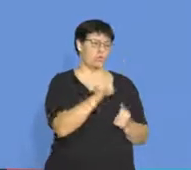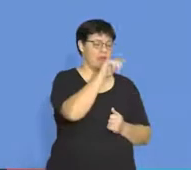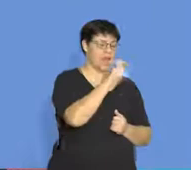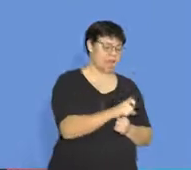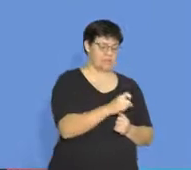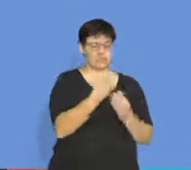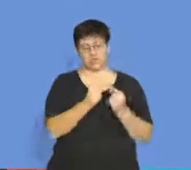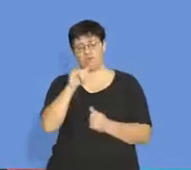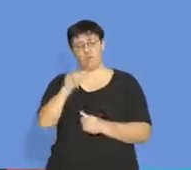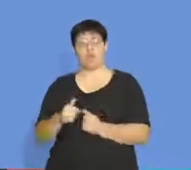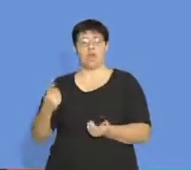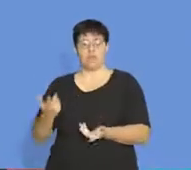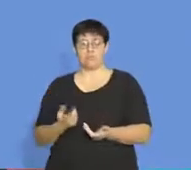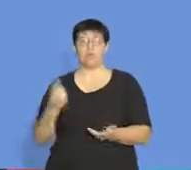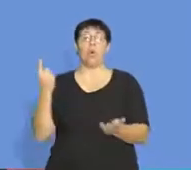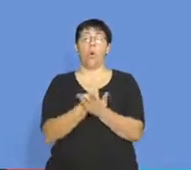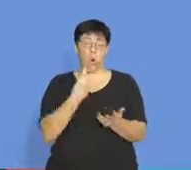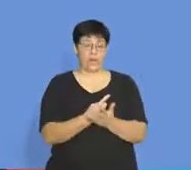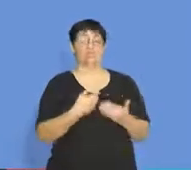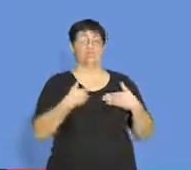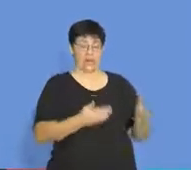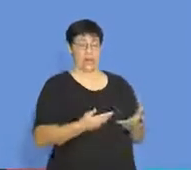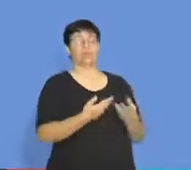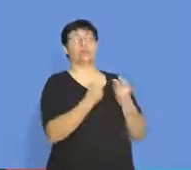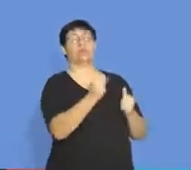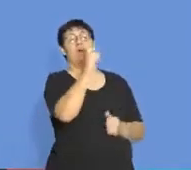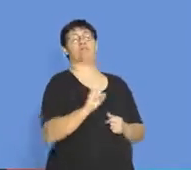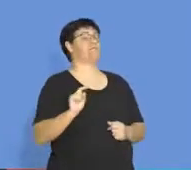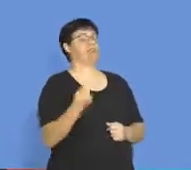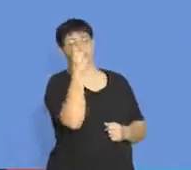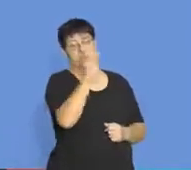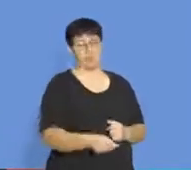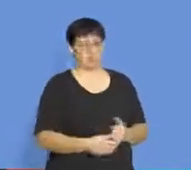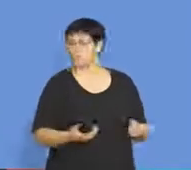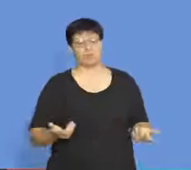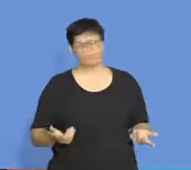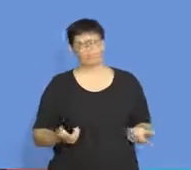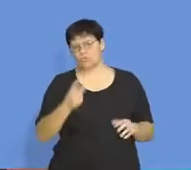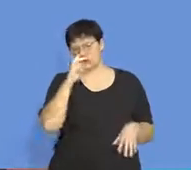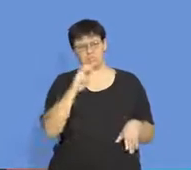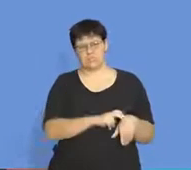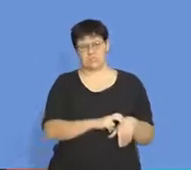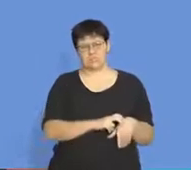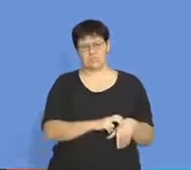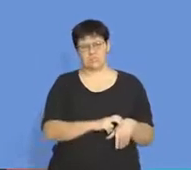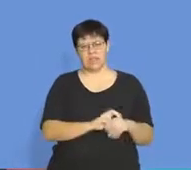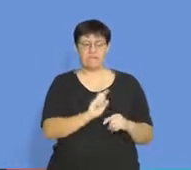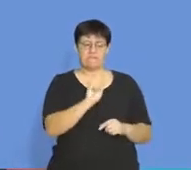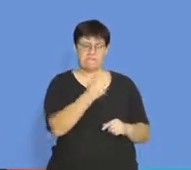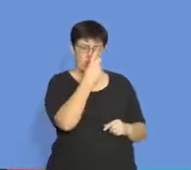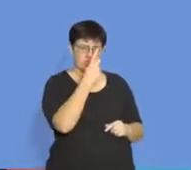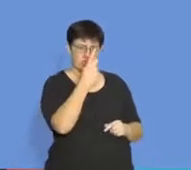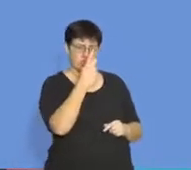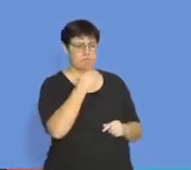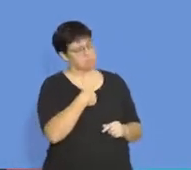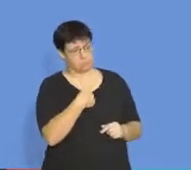and y simultaneous, they think that you always need to start with solving for x. No, you solve for the first variable